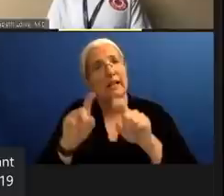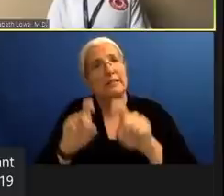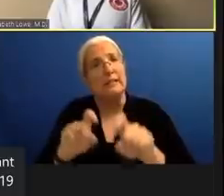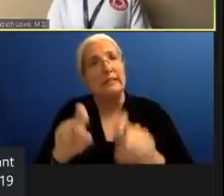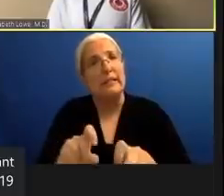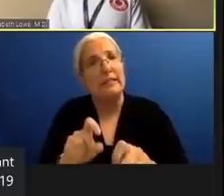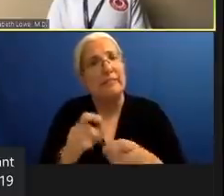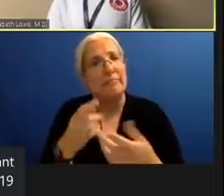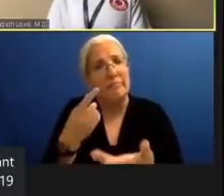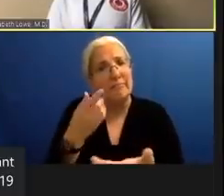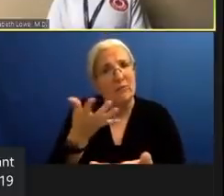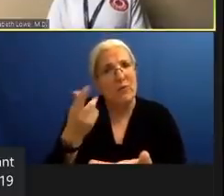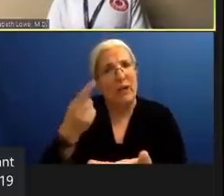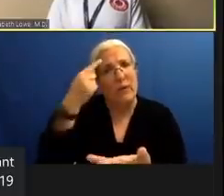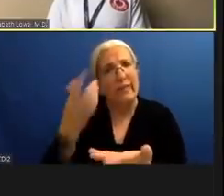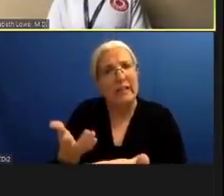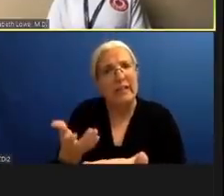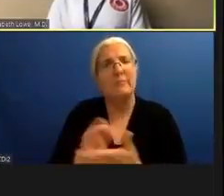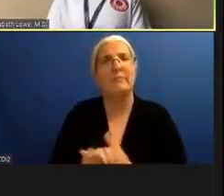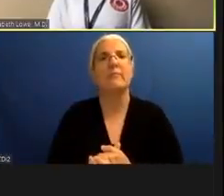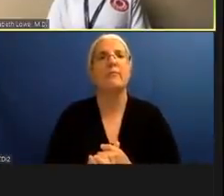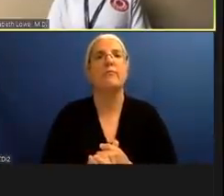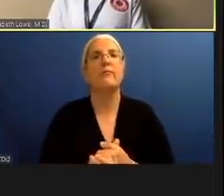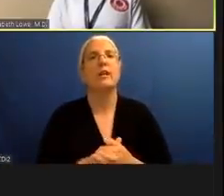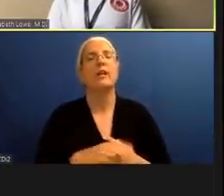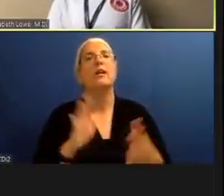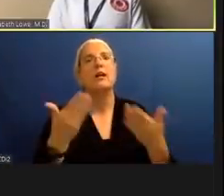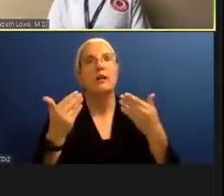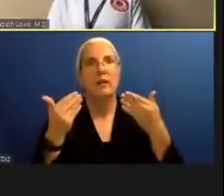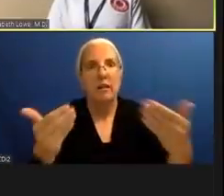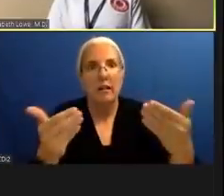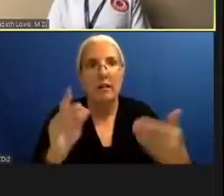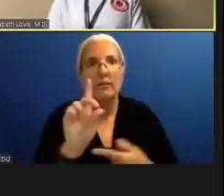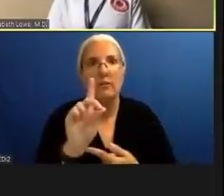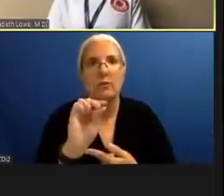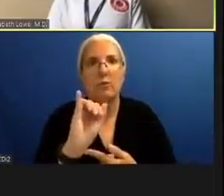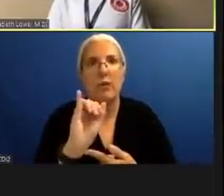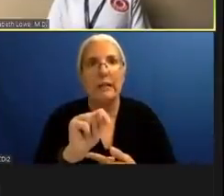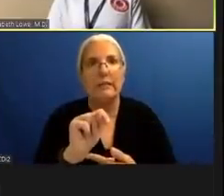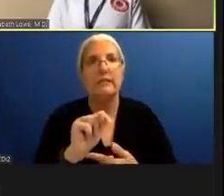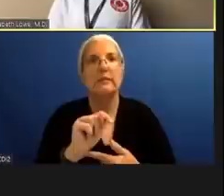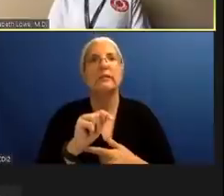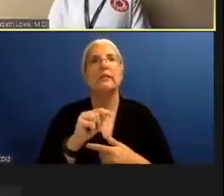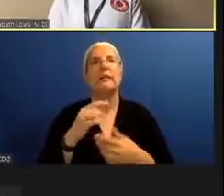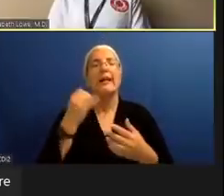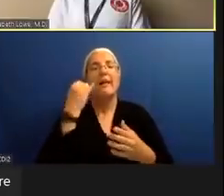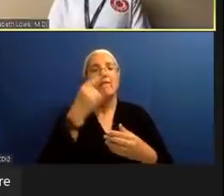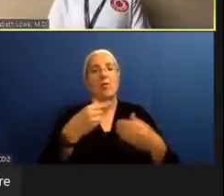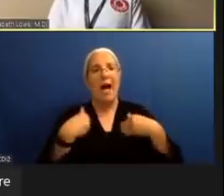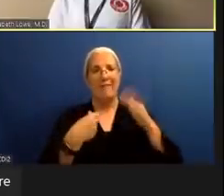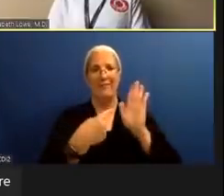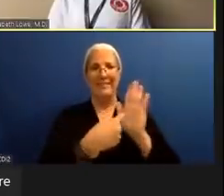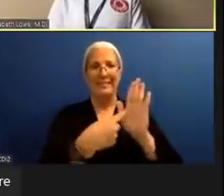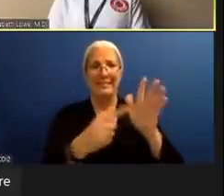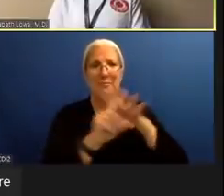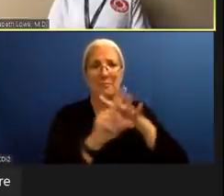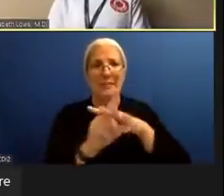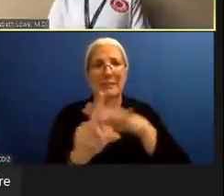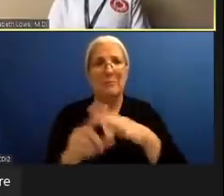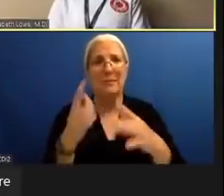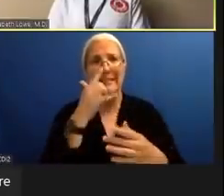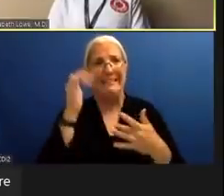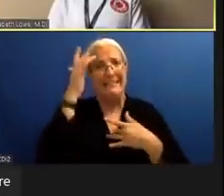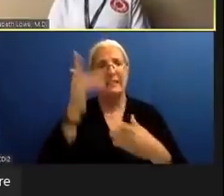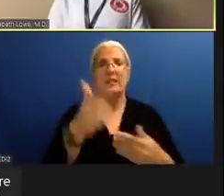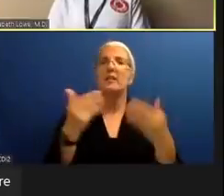Do it. If you definitely, if you are symptomatic, I think it's not as scary. I think people